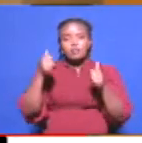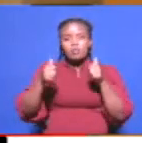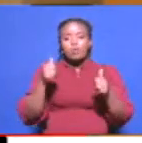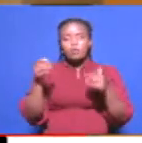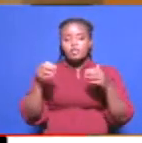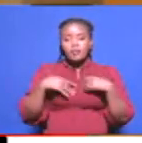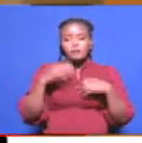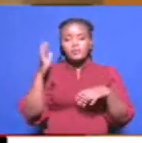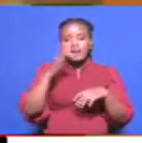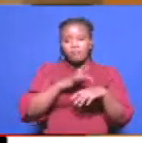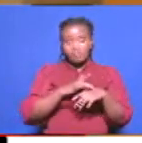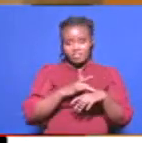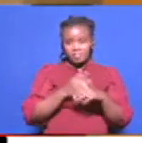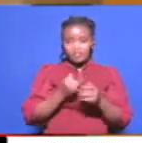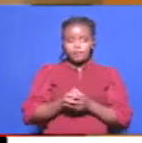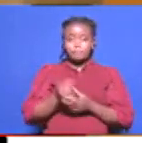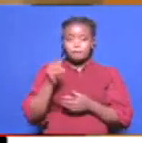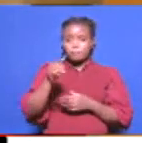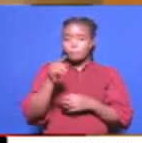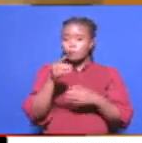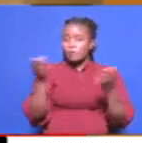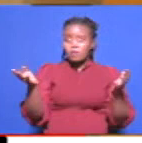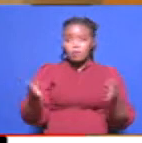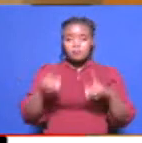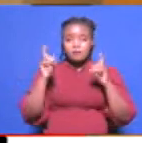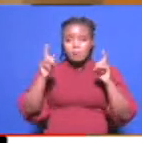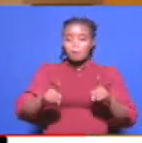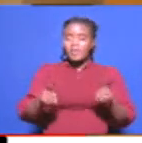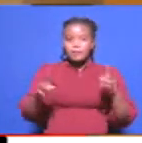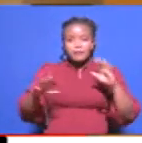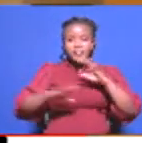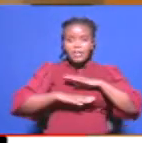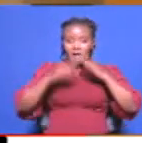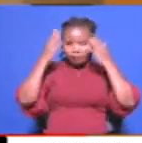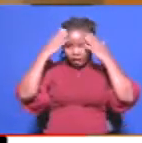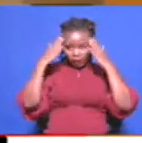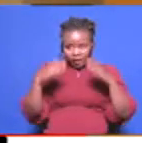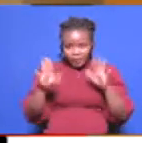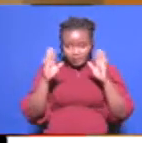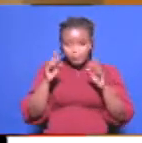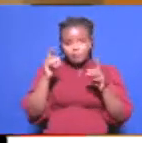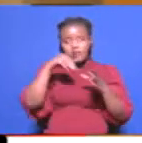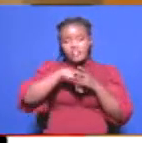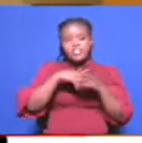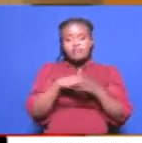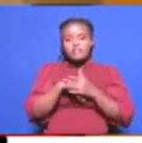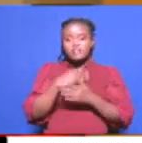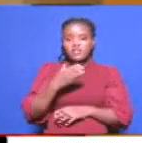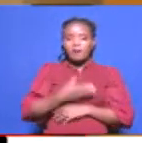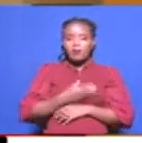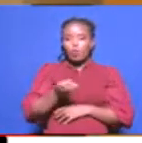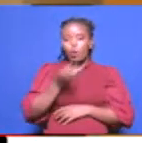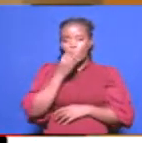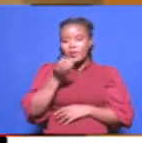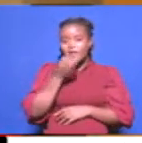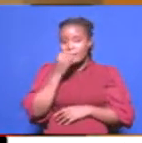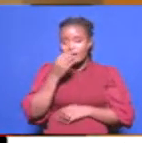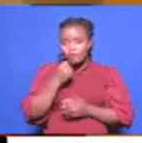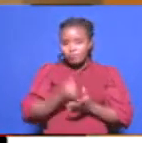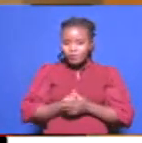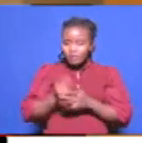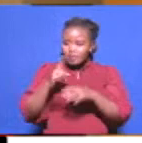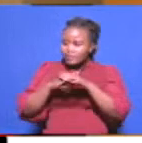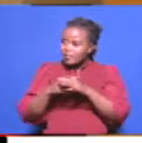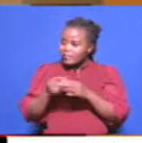conflict, it's, you know, that should be awareness enough that we have to invest in our own food. You know, when you're not able to buy food and you have a